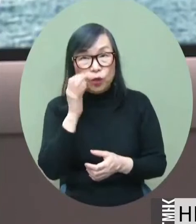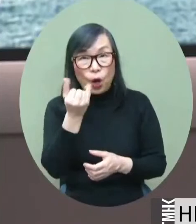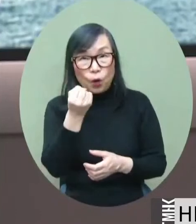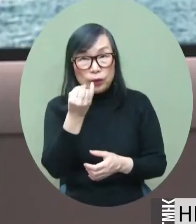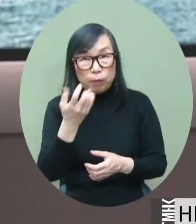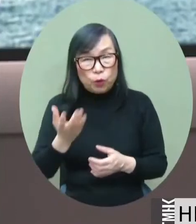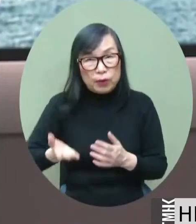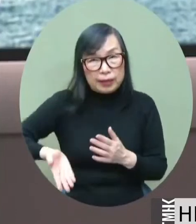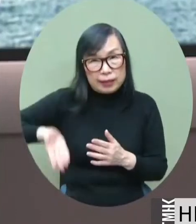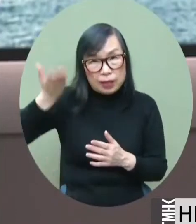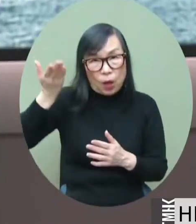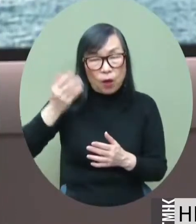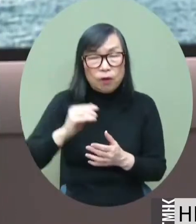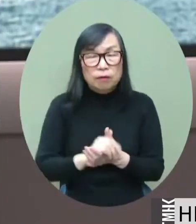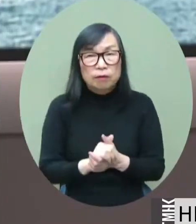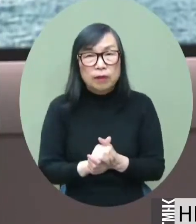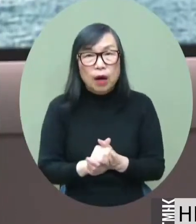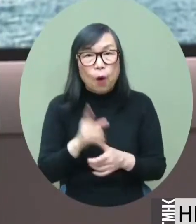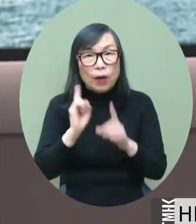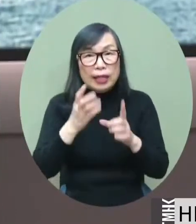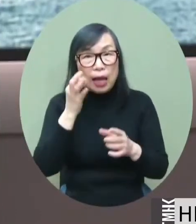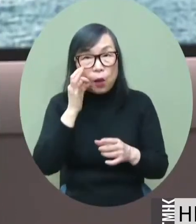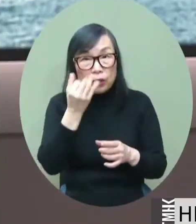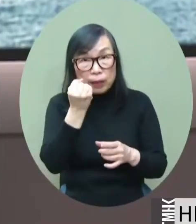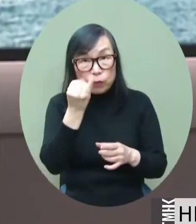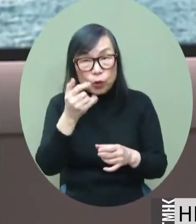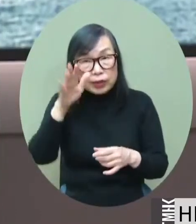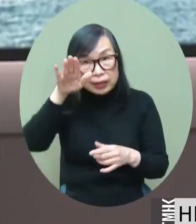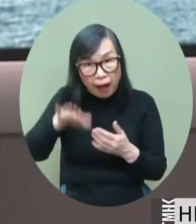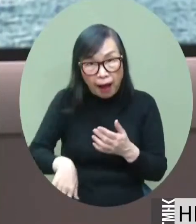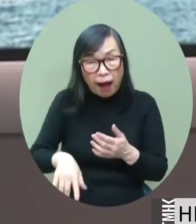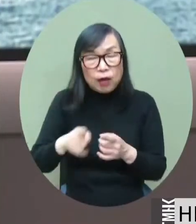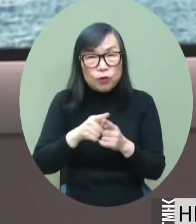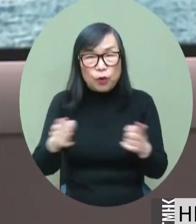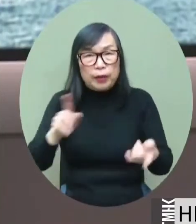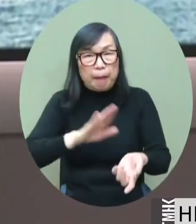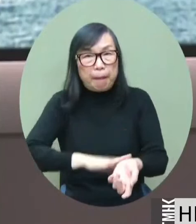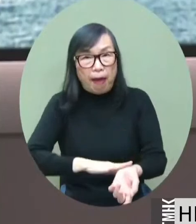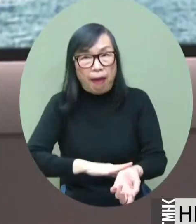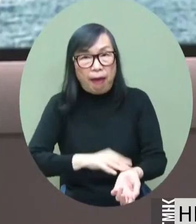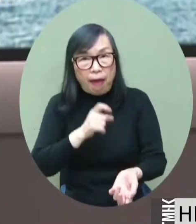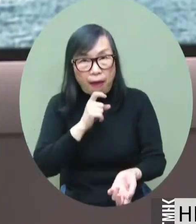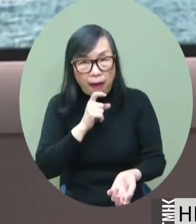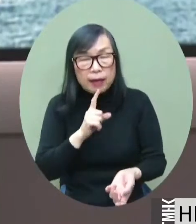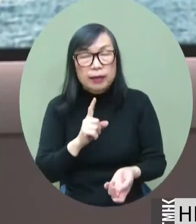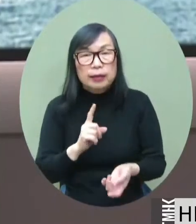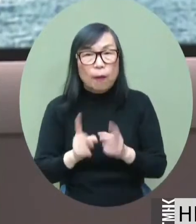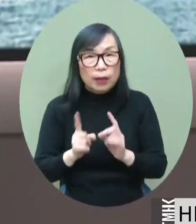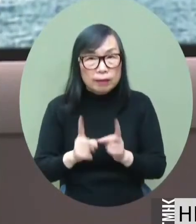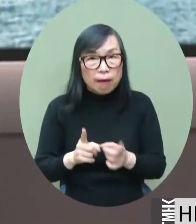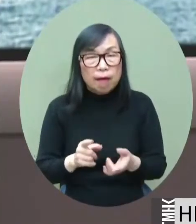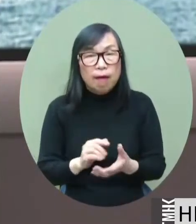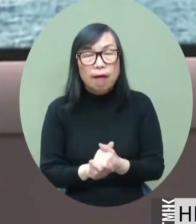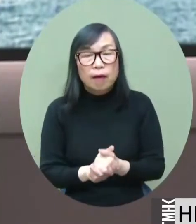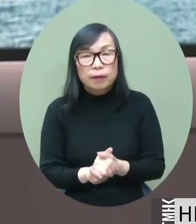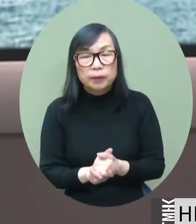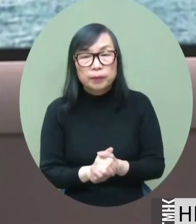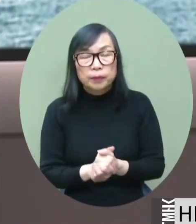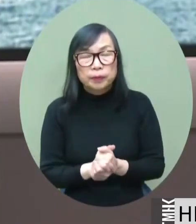If you are over 60 years old, or if you are under 60 years old and you are chronic